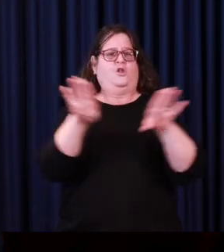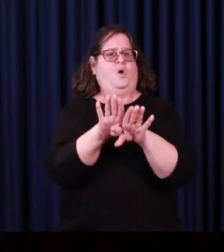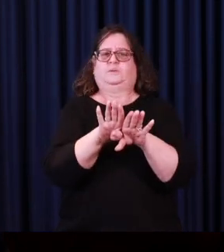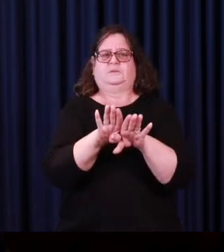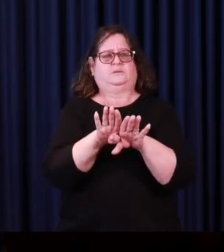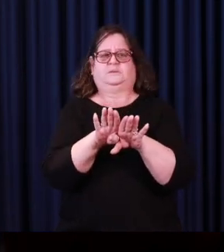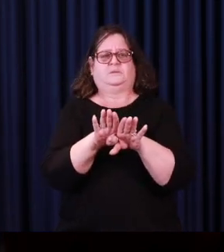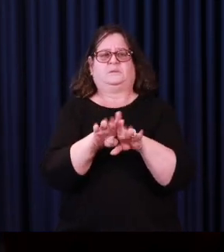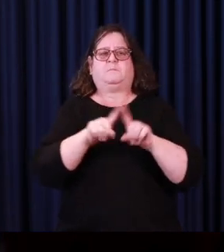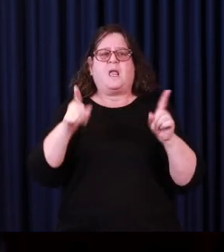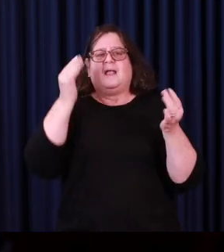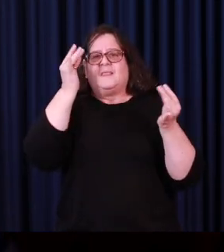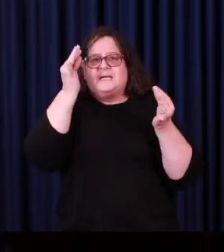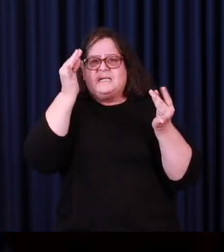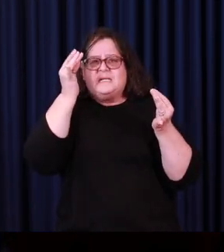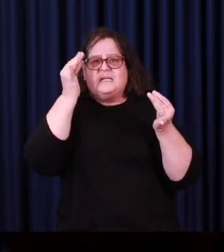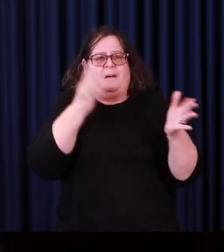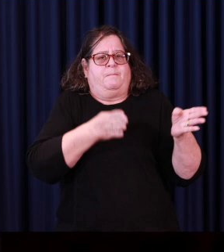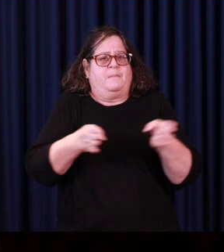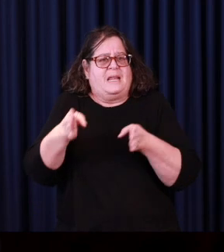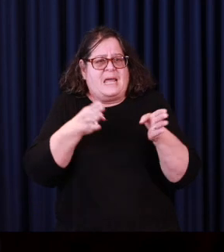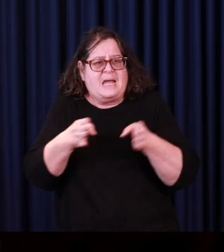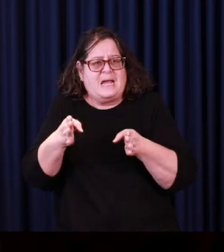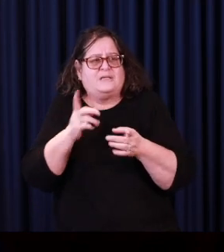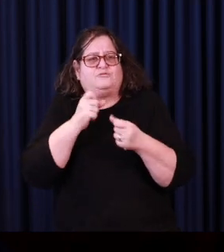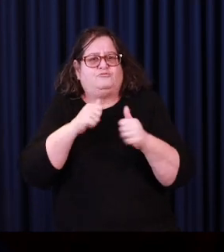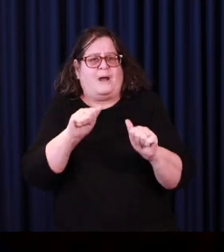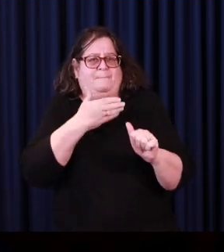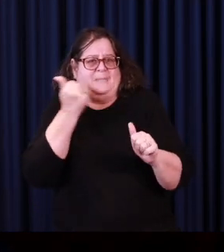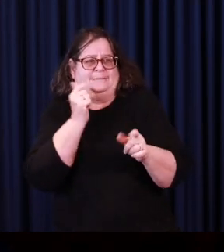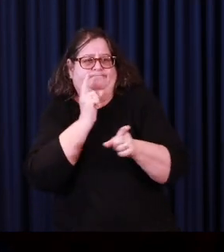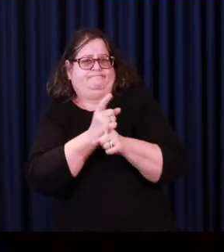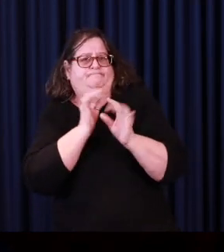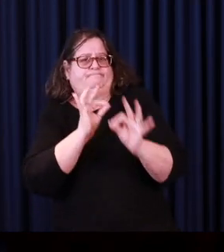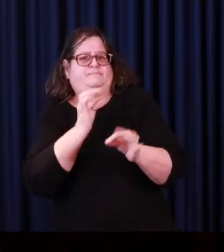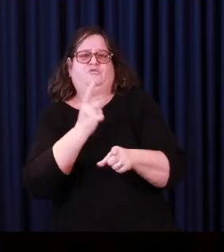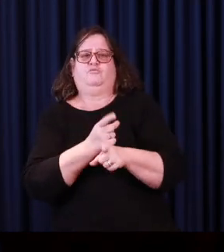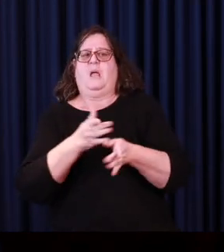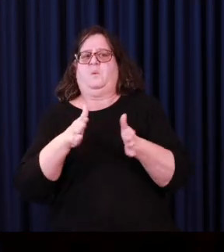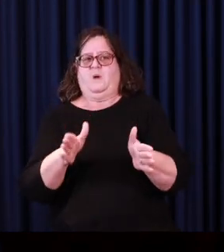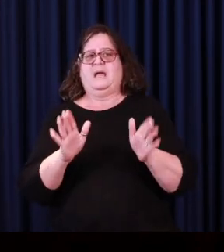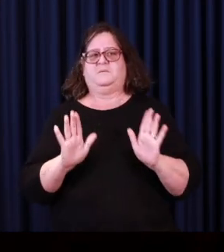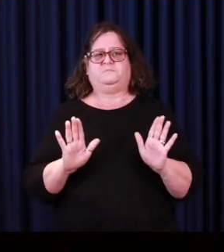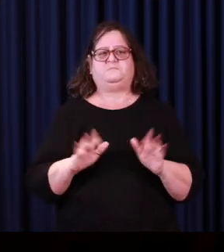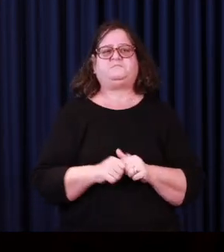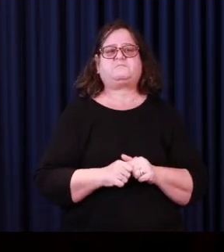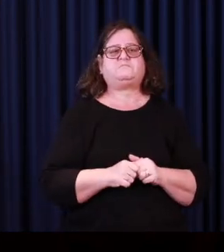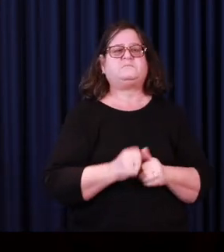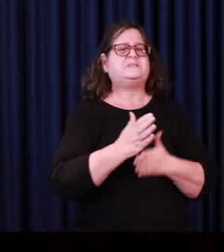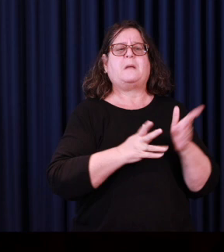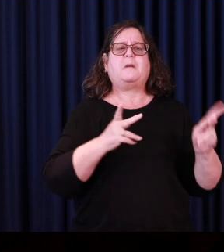thoughtful. So some have asked, why not end the public health